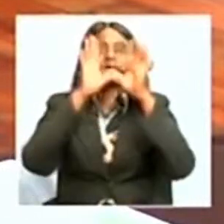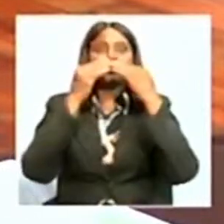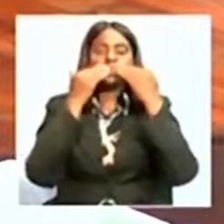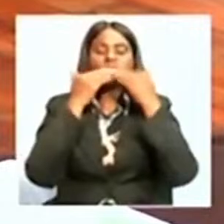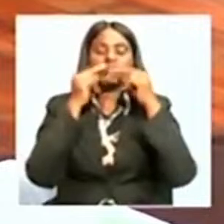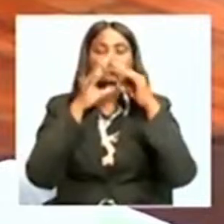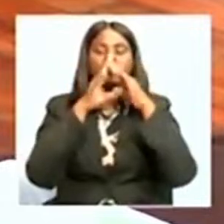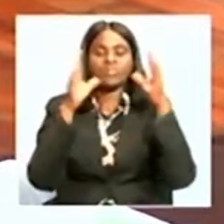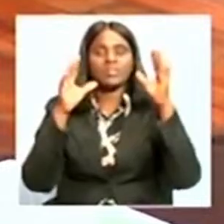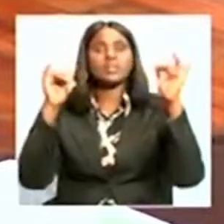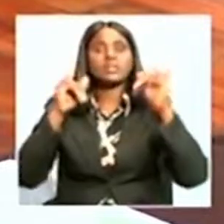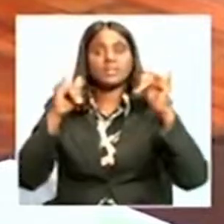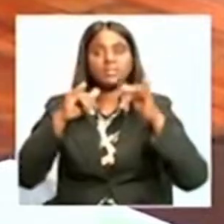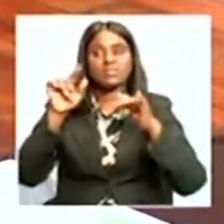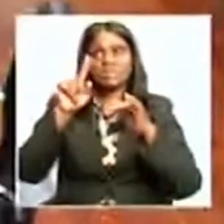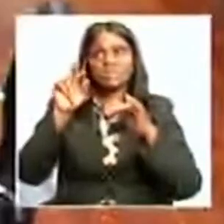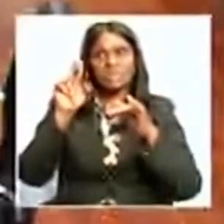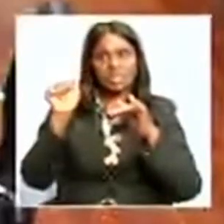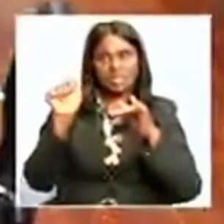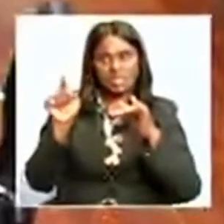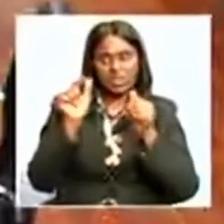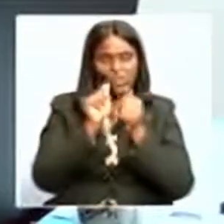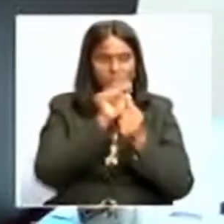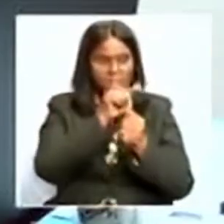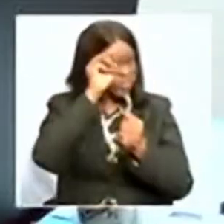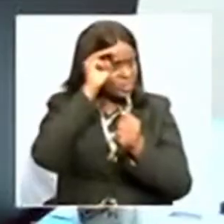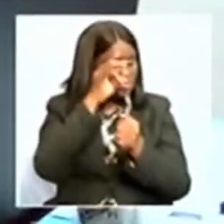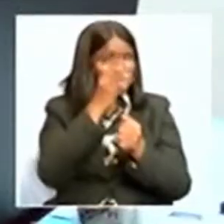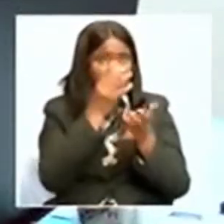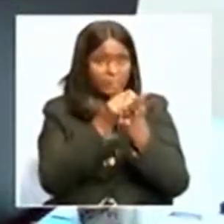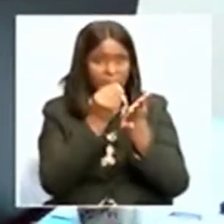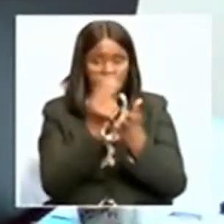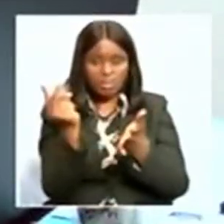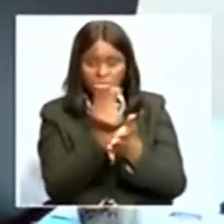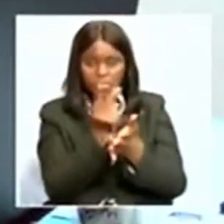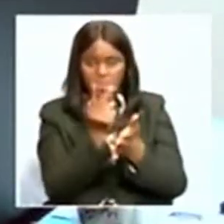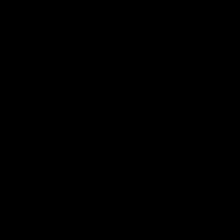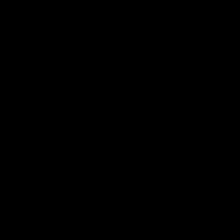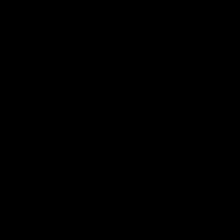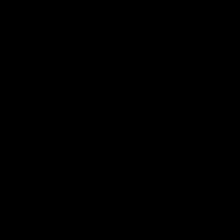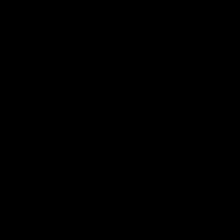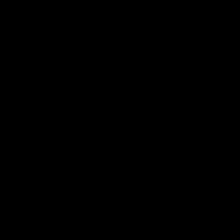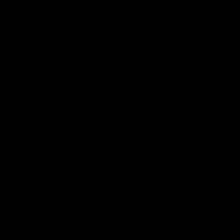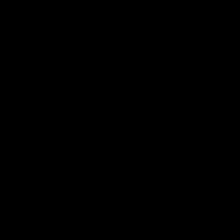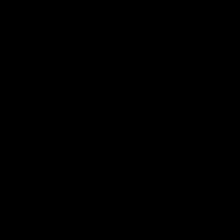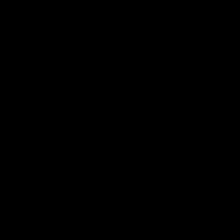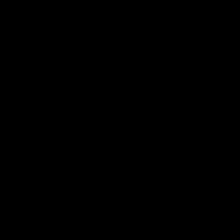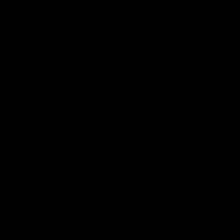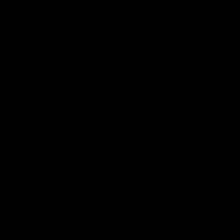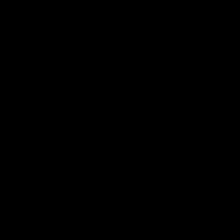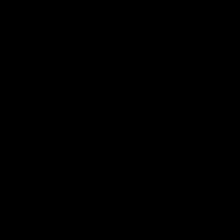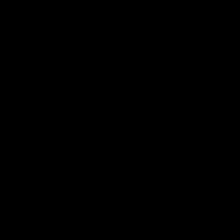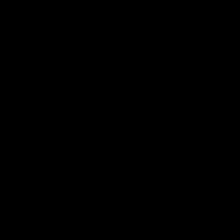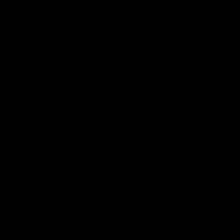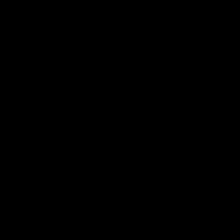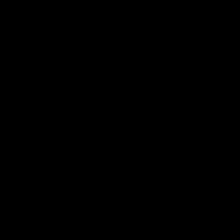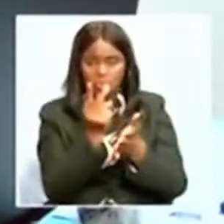I think, yes, ZRA and Minister of Finance will probably give what the practice of this.